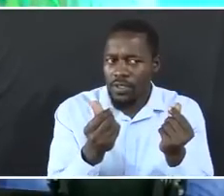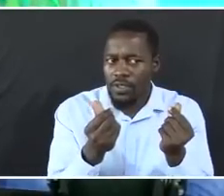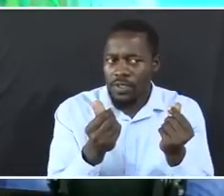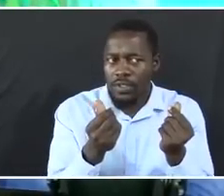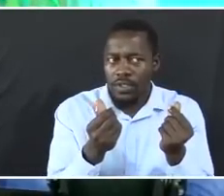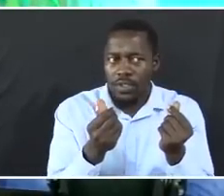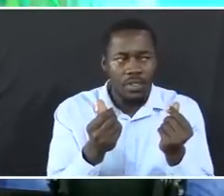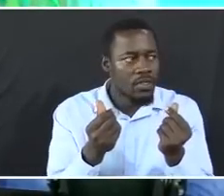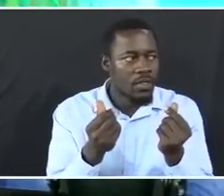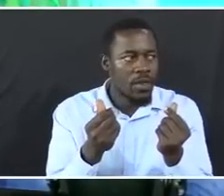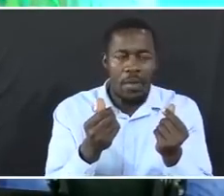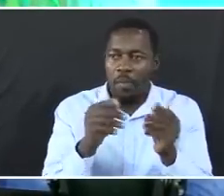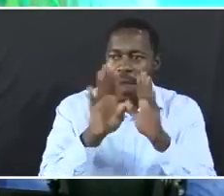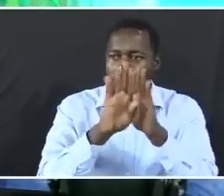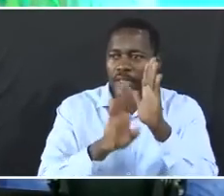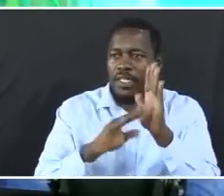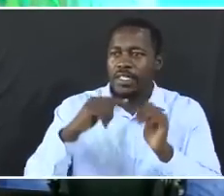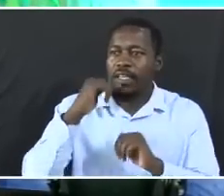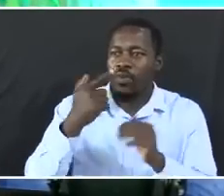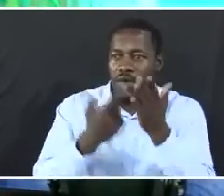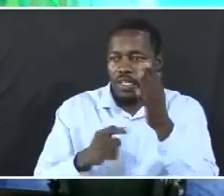Bible?